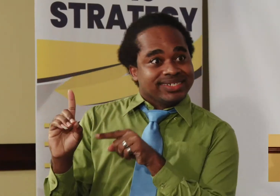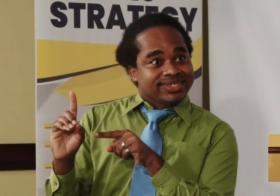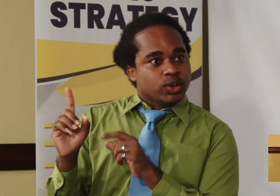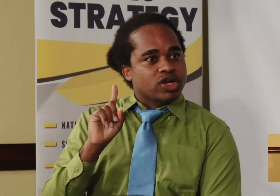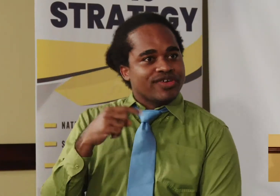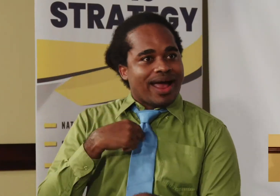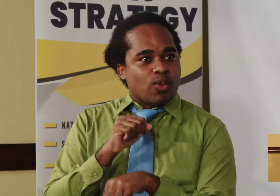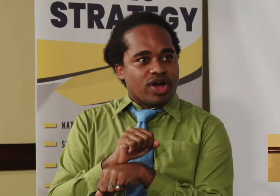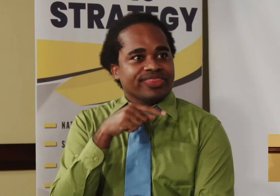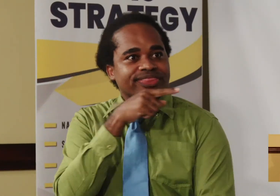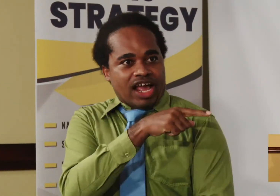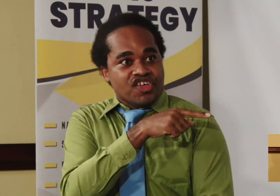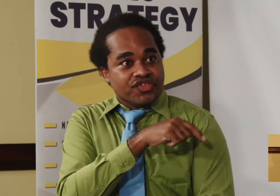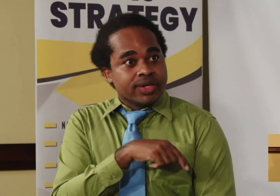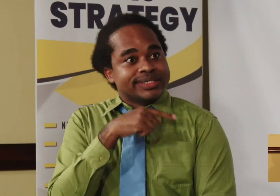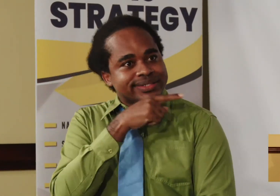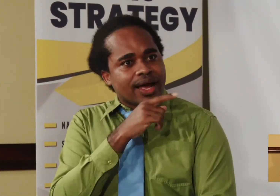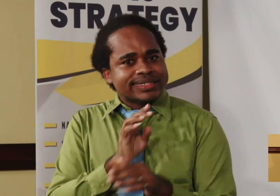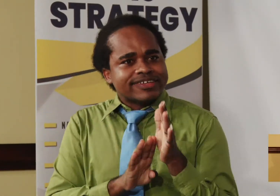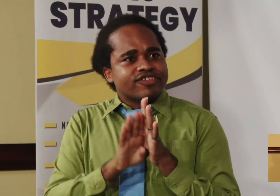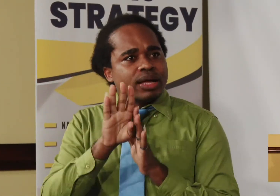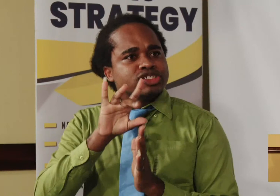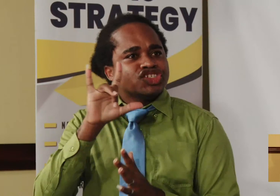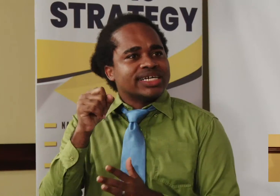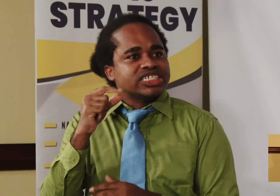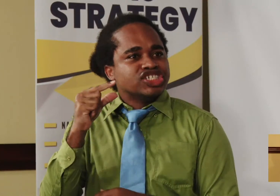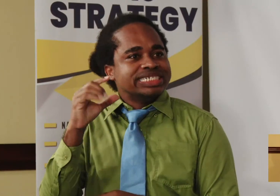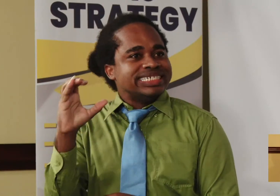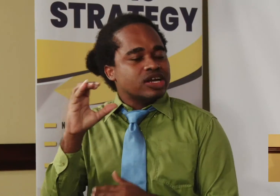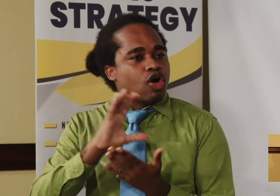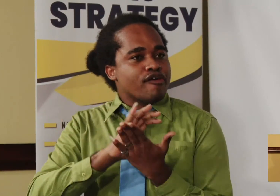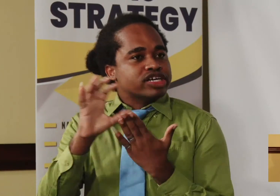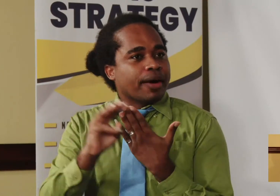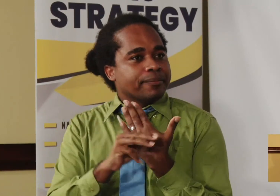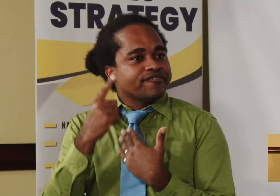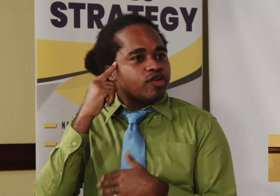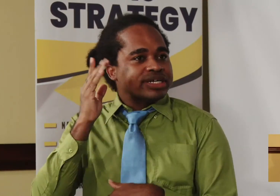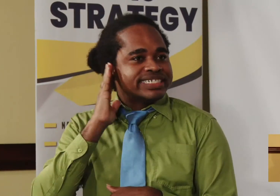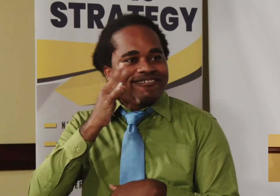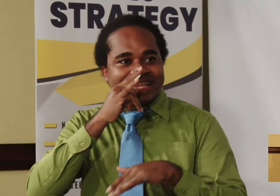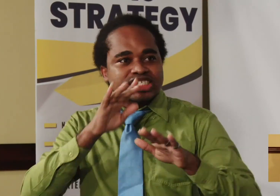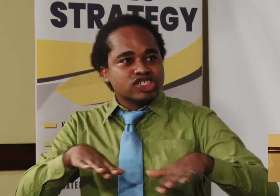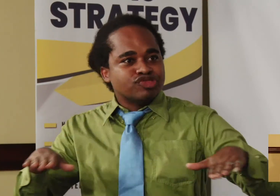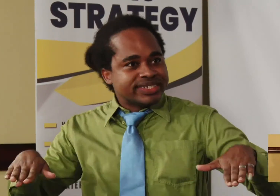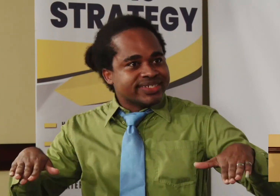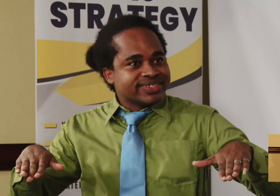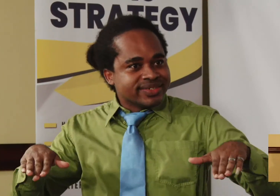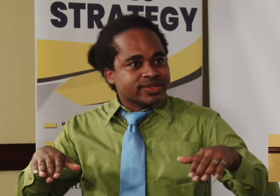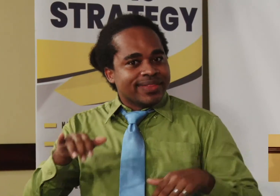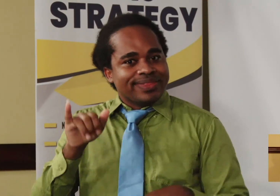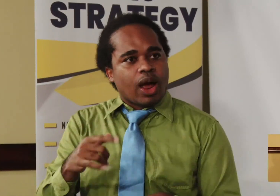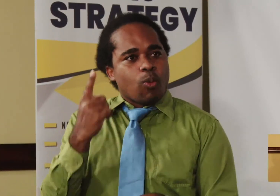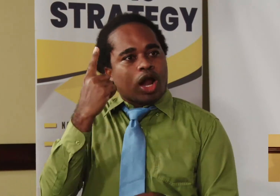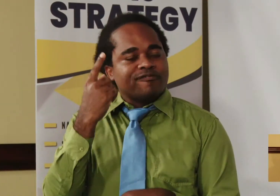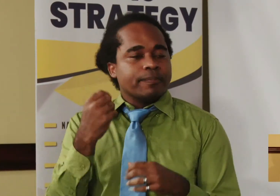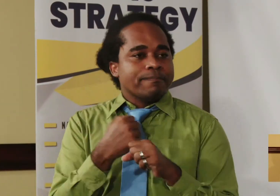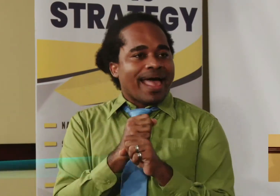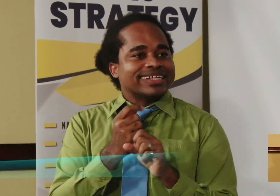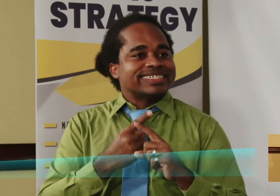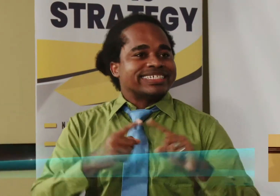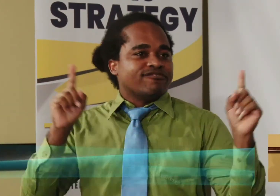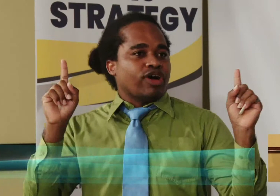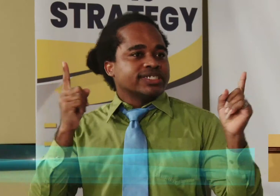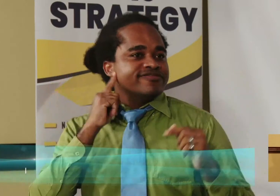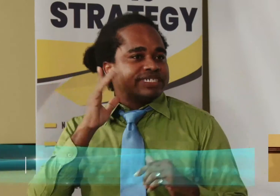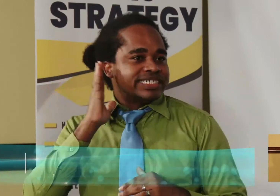The JAD, the Jamaica Association for the Deaf, where I work, they're developing a JSL curriculum for deaf kids,